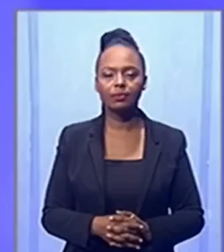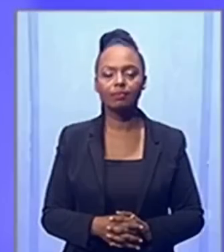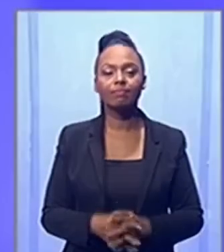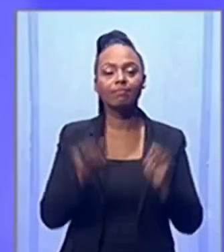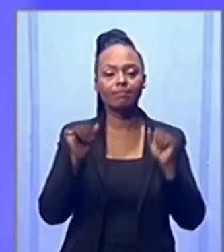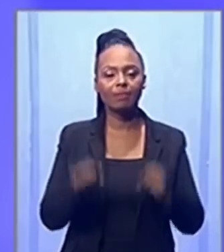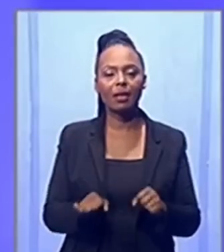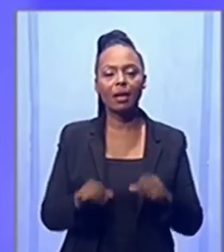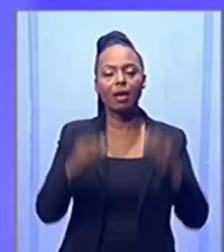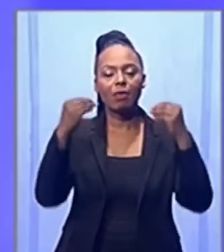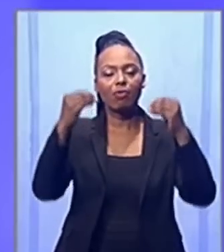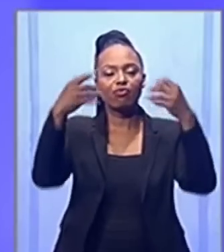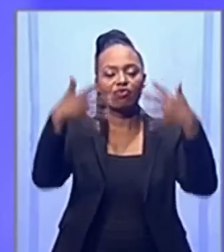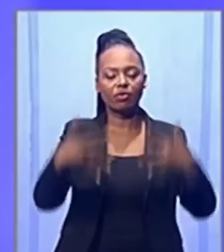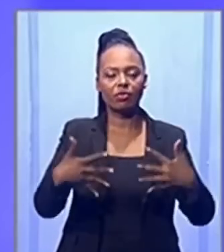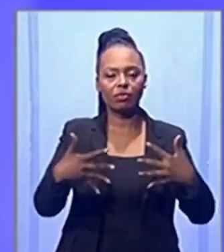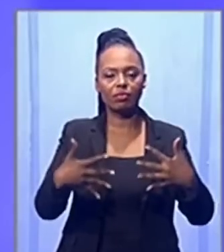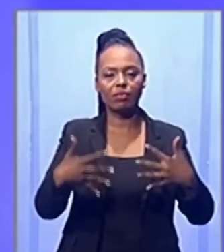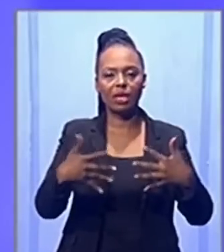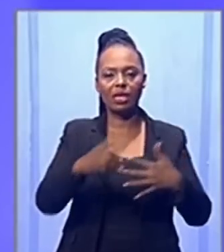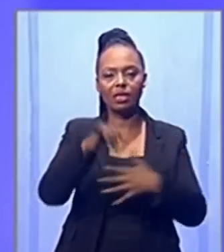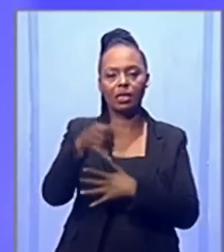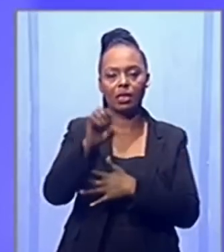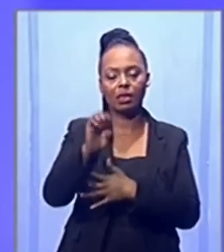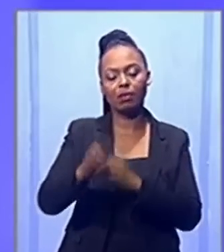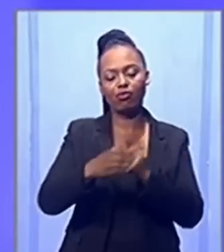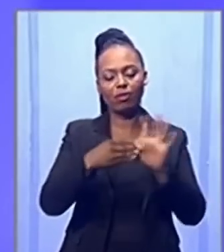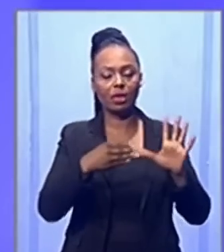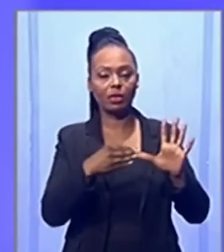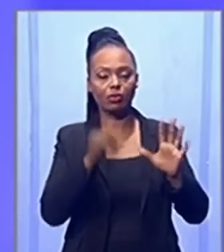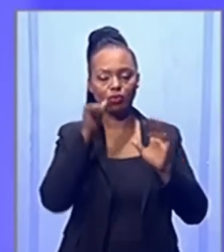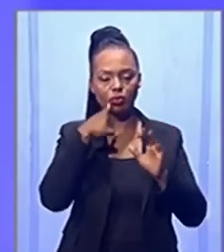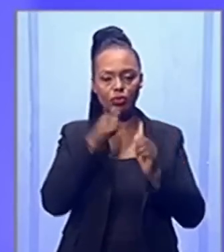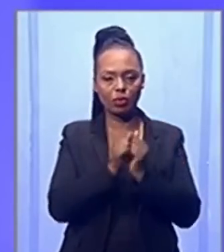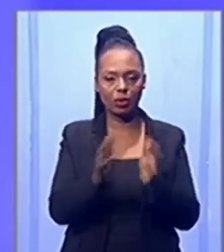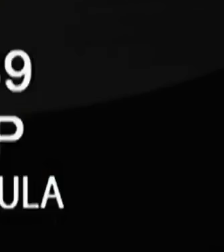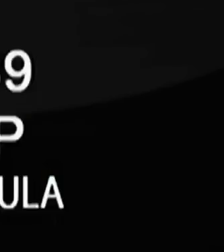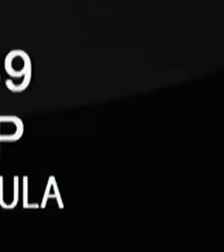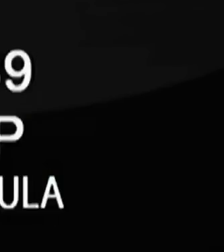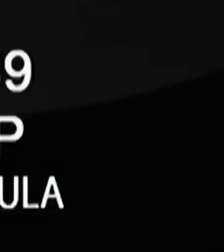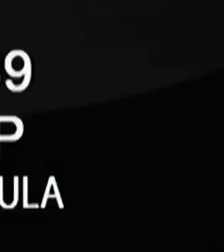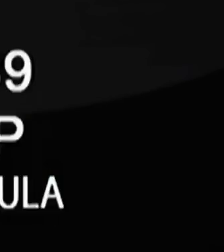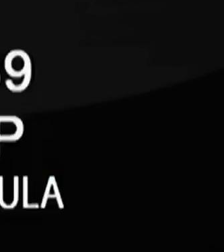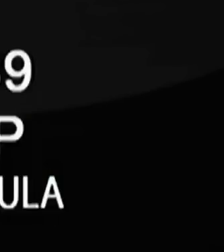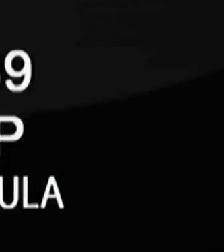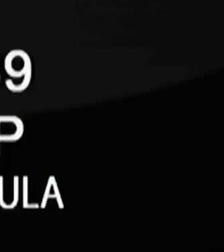Jwale ha re bone hore mebaraka e sebeditse jwang jwalo ka ha seboka sa BRICS se qala hosane.